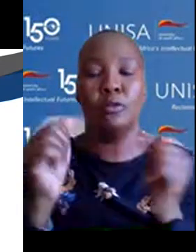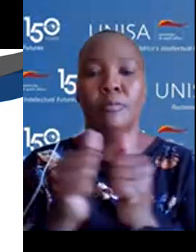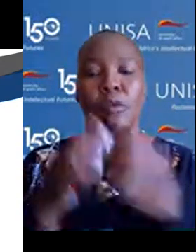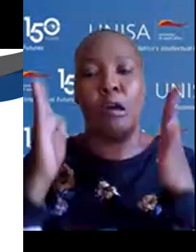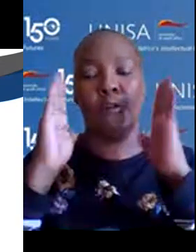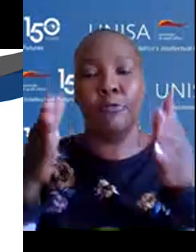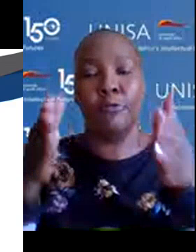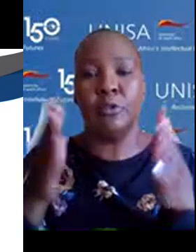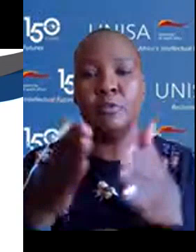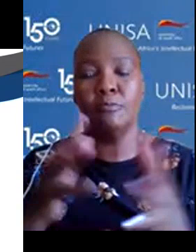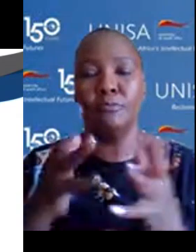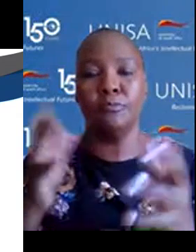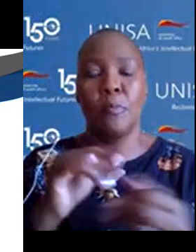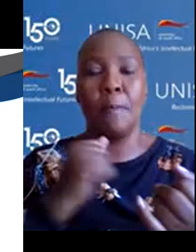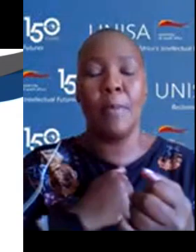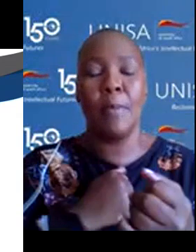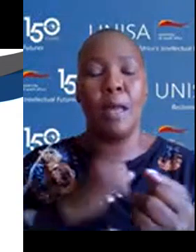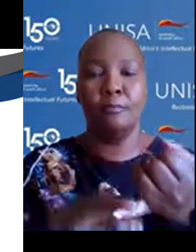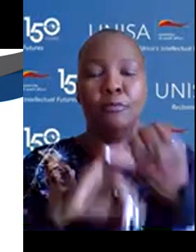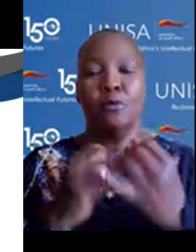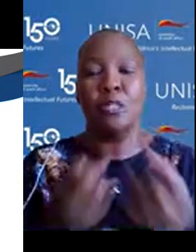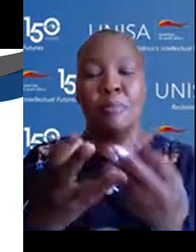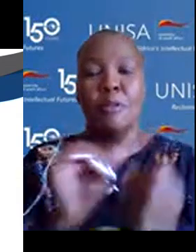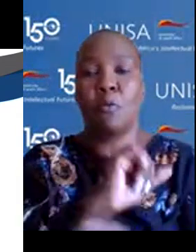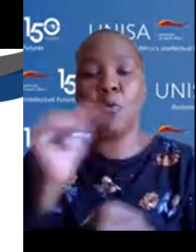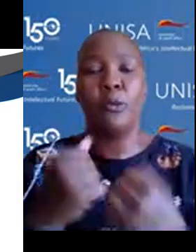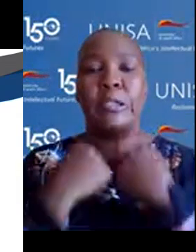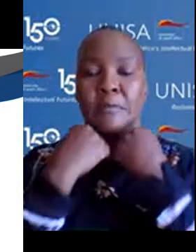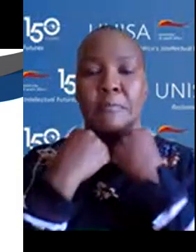focus on My Modules and how to submit assignments.